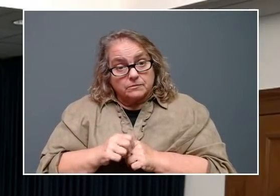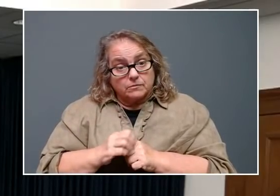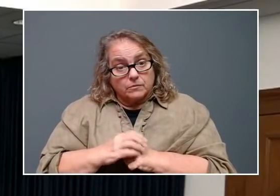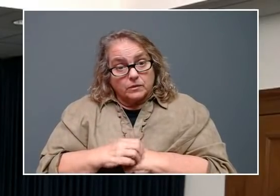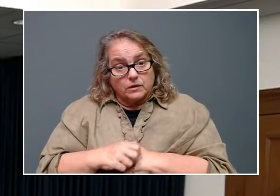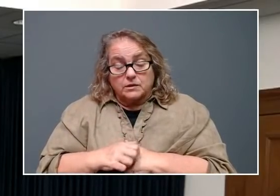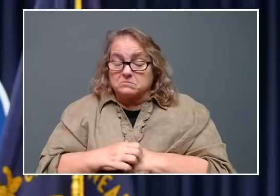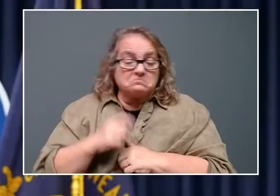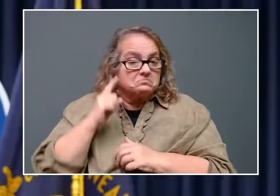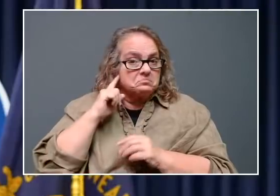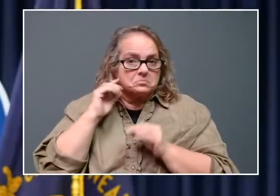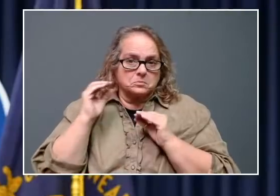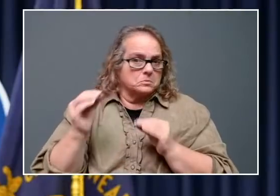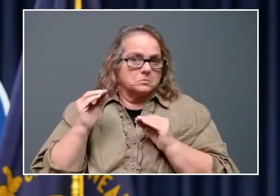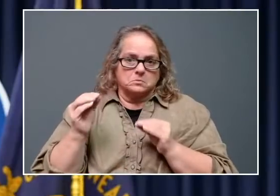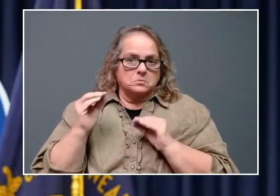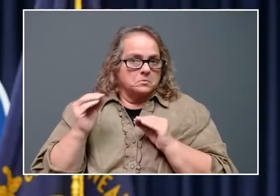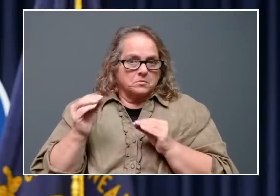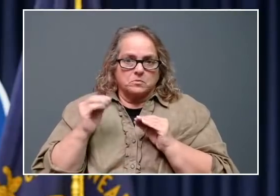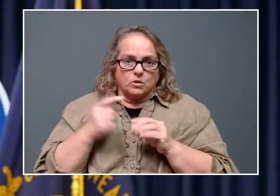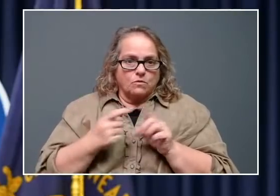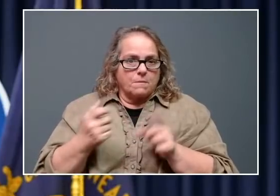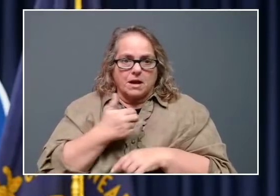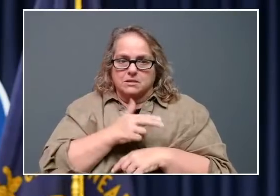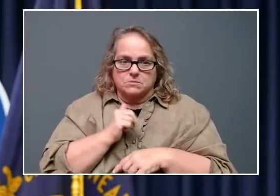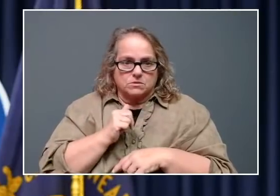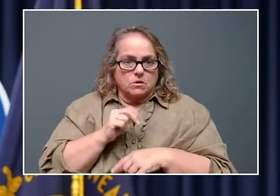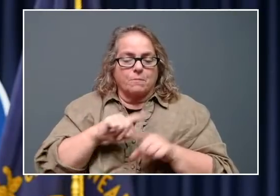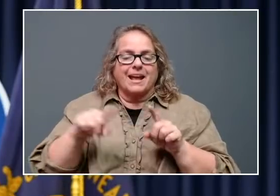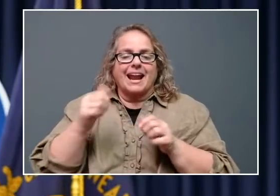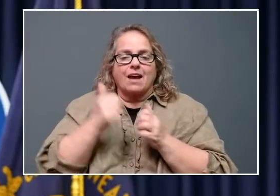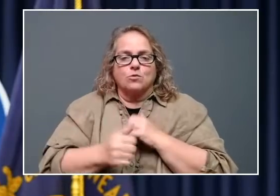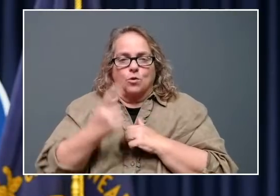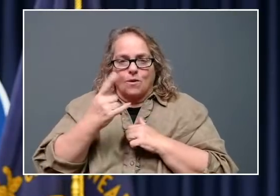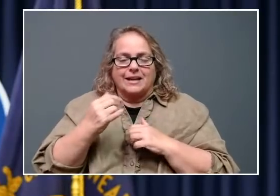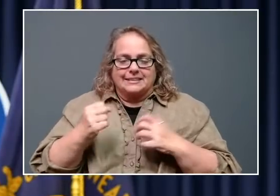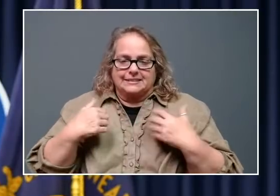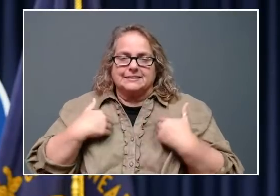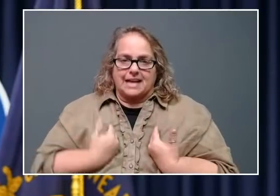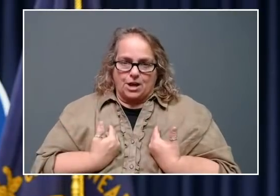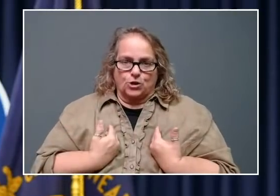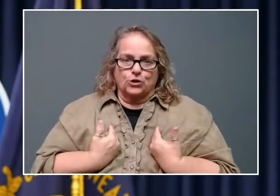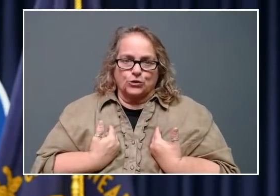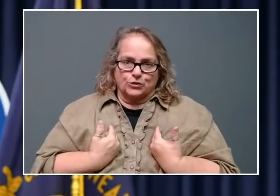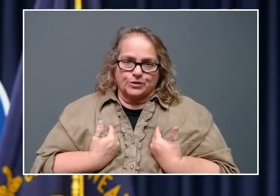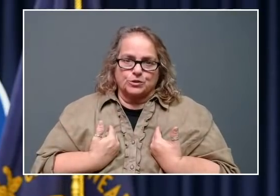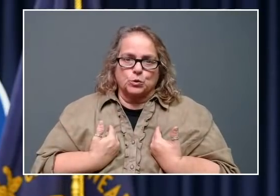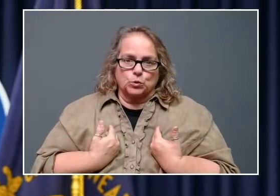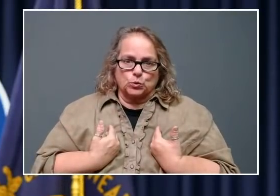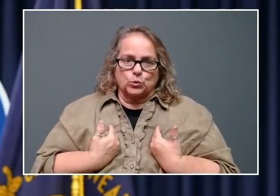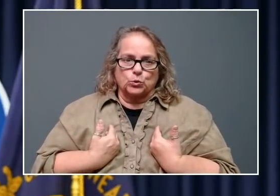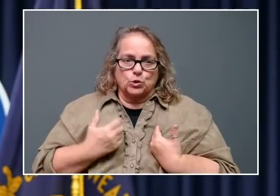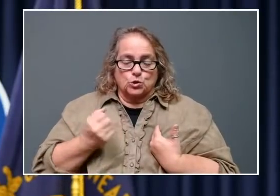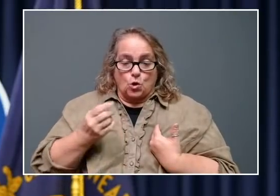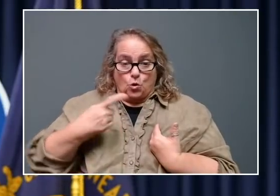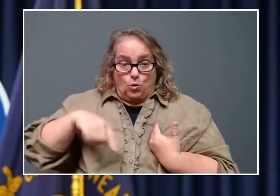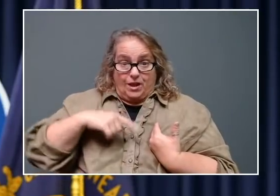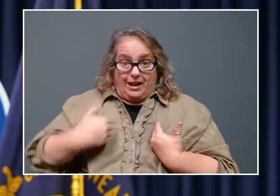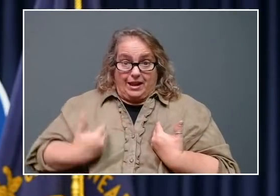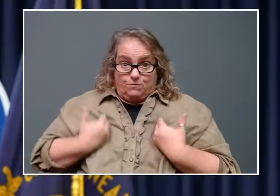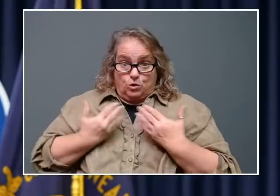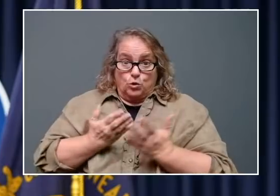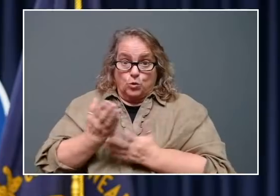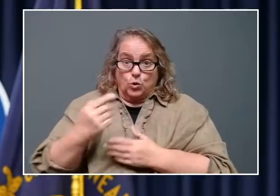no immediate concerns, but listen, everybody's wary, and what we all lived through was so